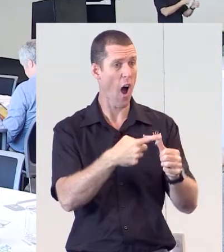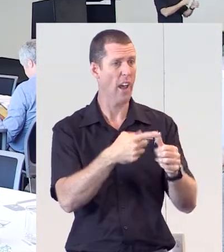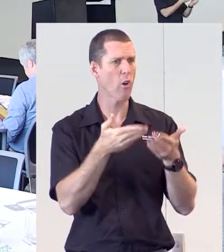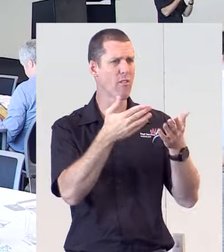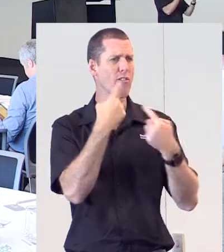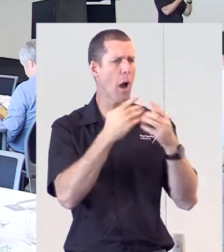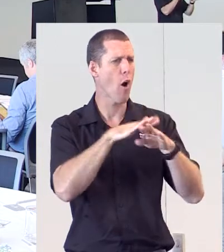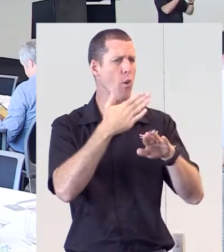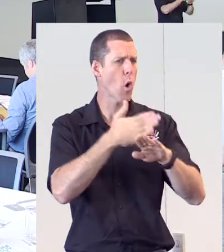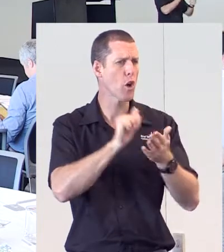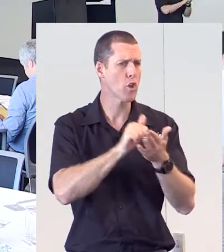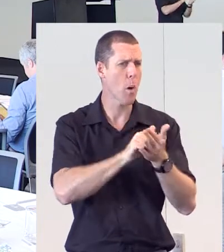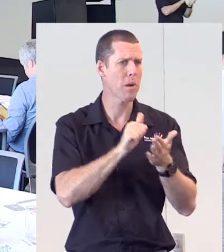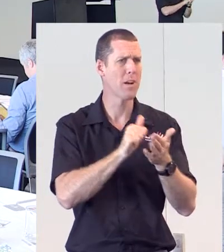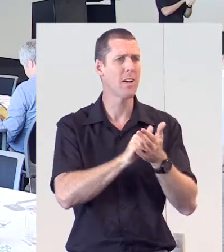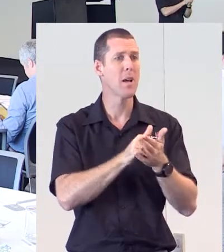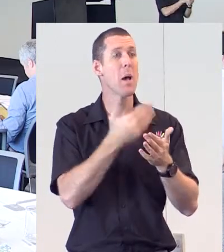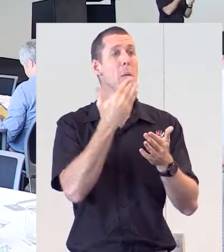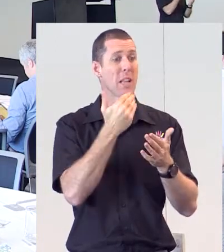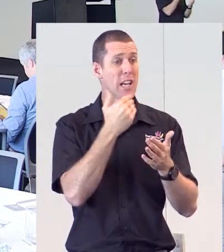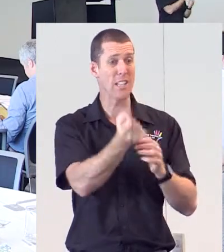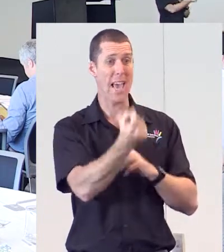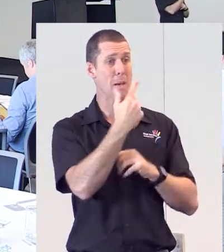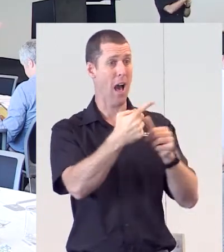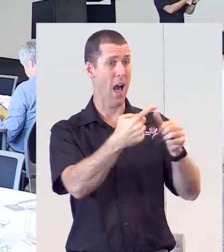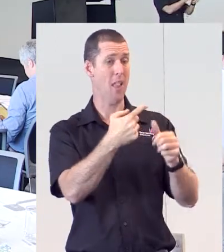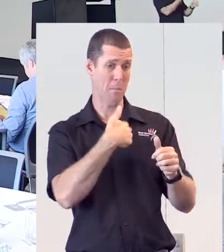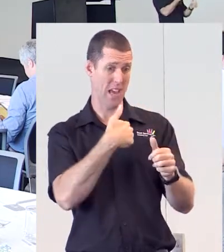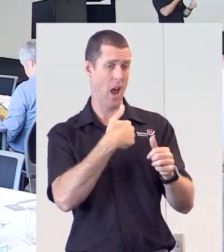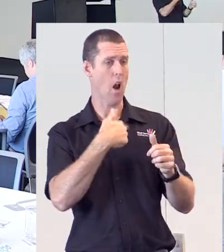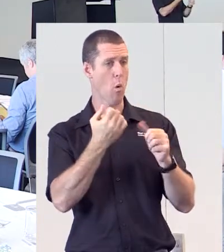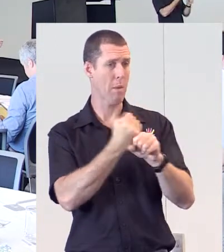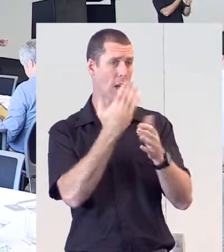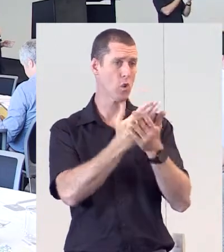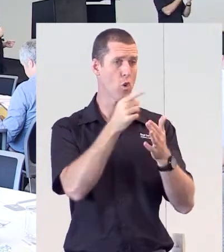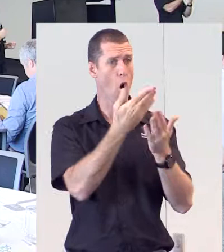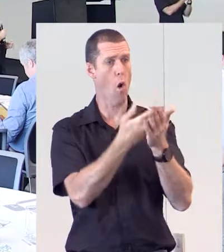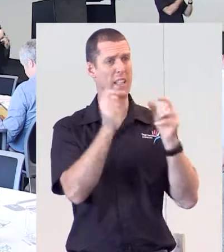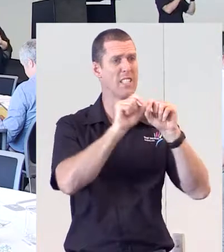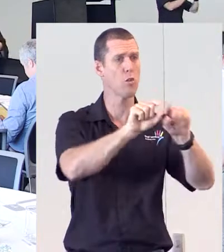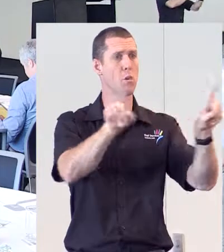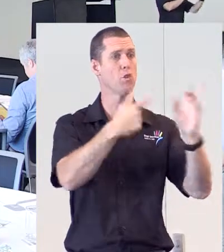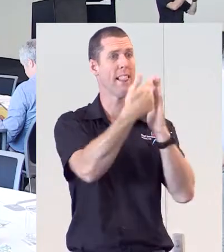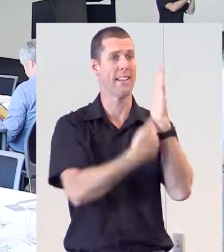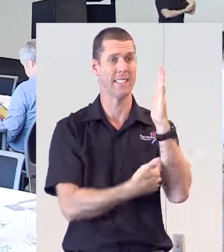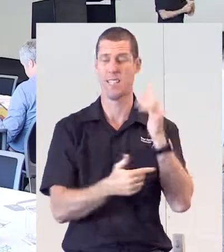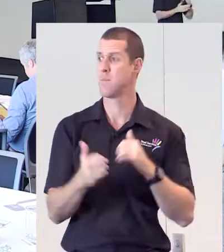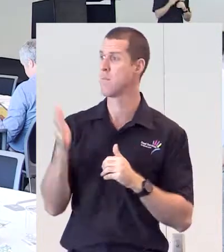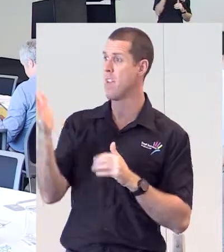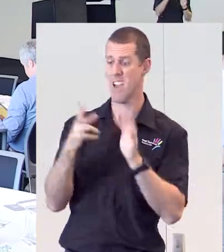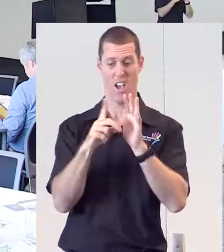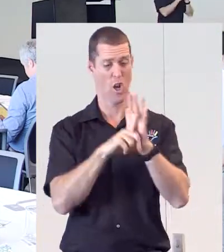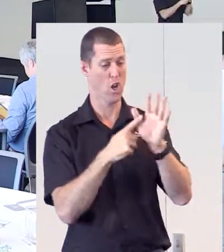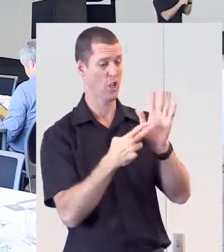today, please give me a business card or send me an email and I'll make sure that you're on that distribution list. Stacy, I